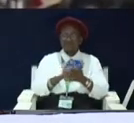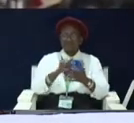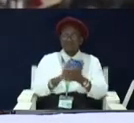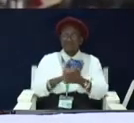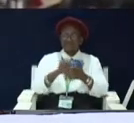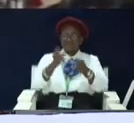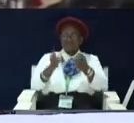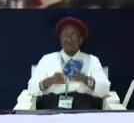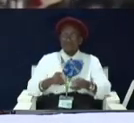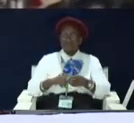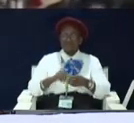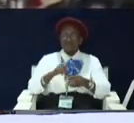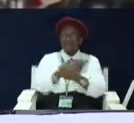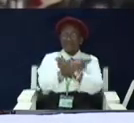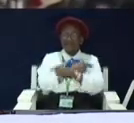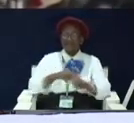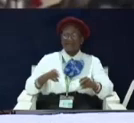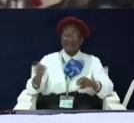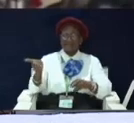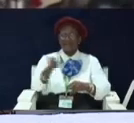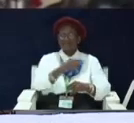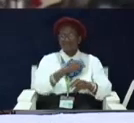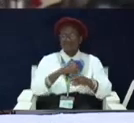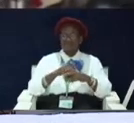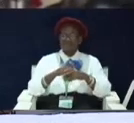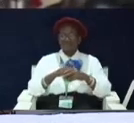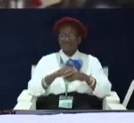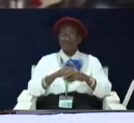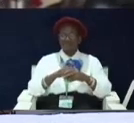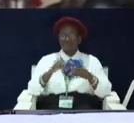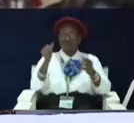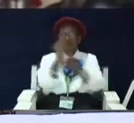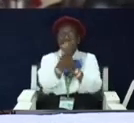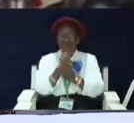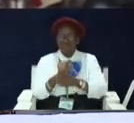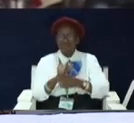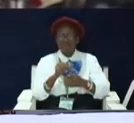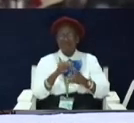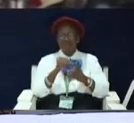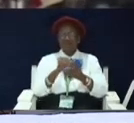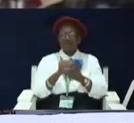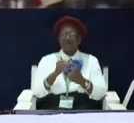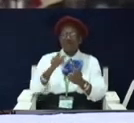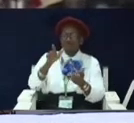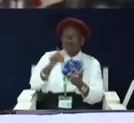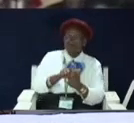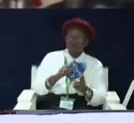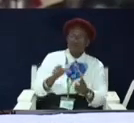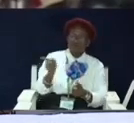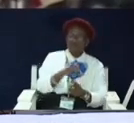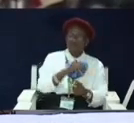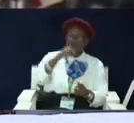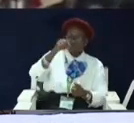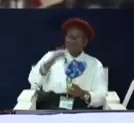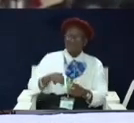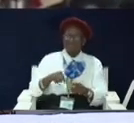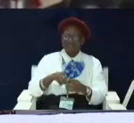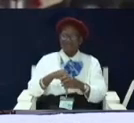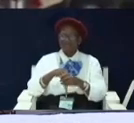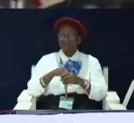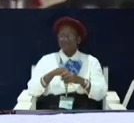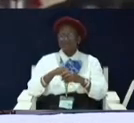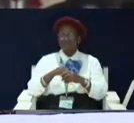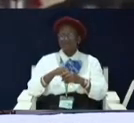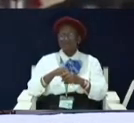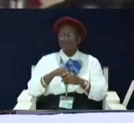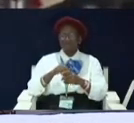you, gbogbo awon won ni ti won wa fe mu on ni papa, all those who want to slow you down, awon ti won fe mu ko rewesi,